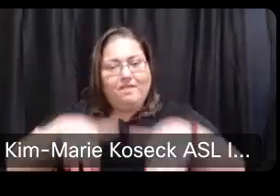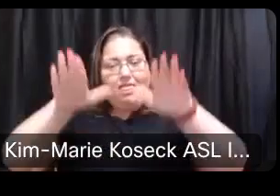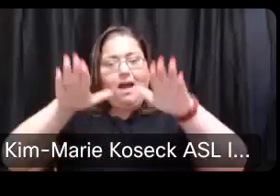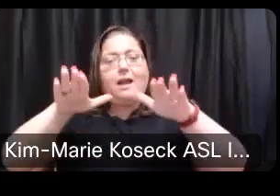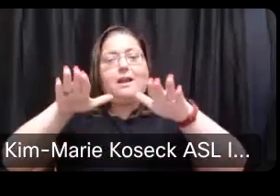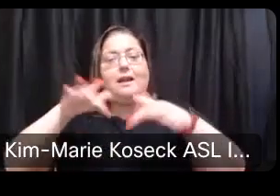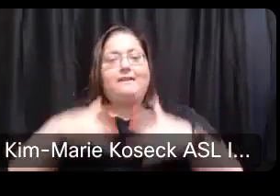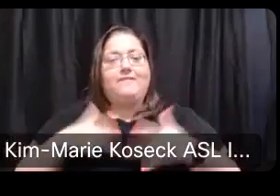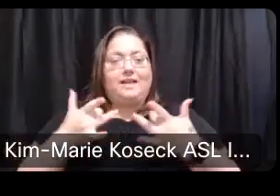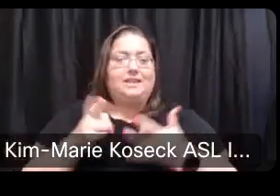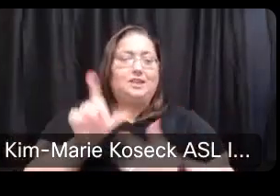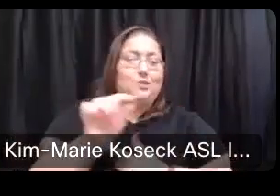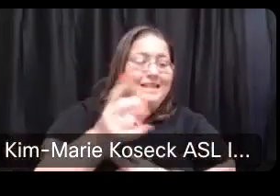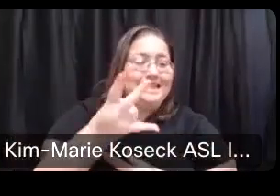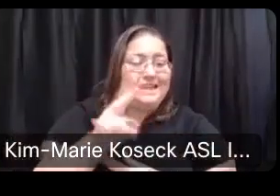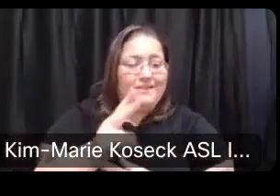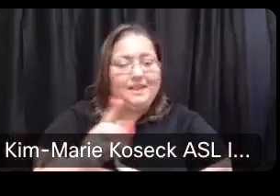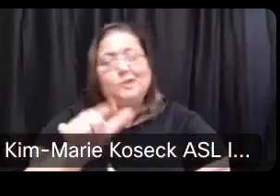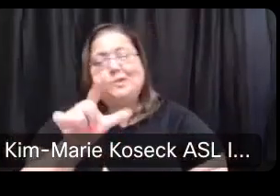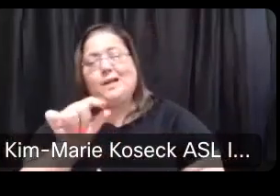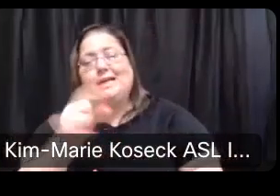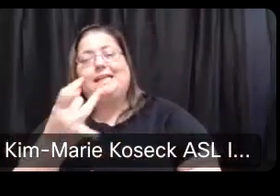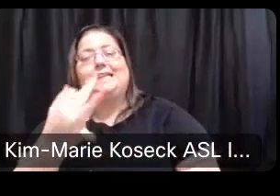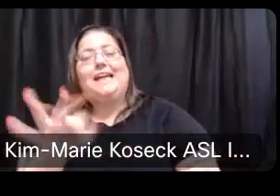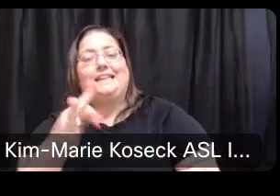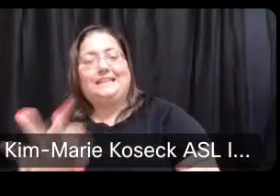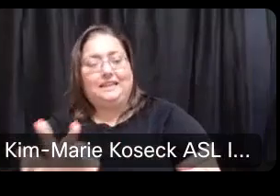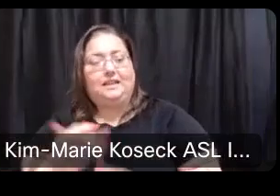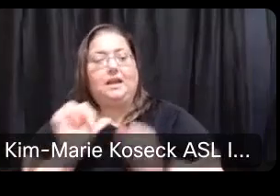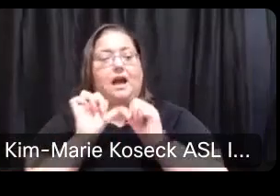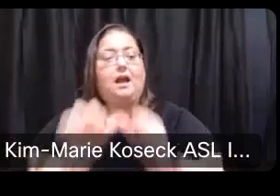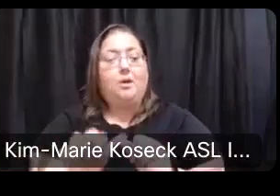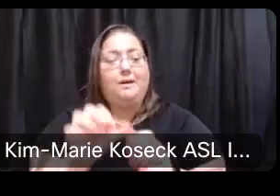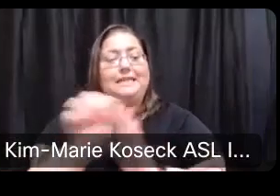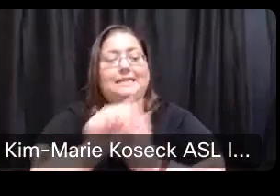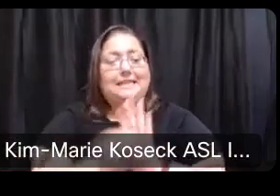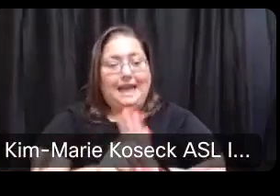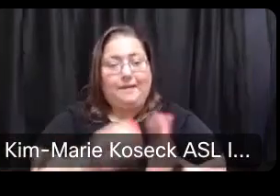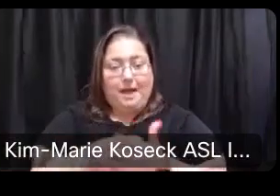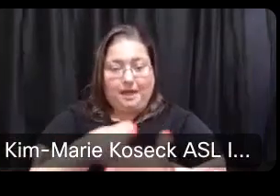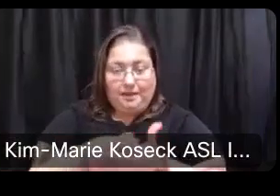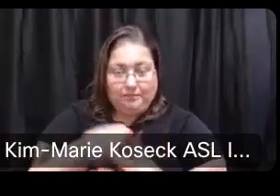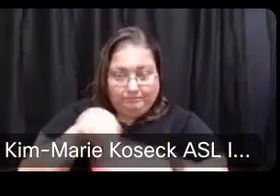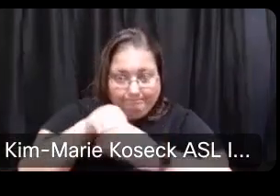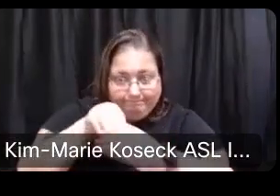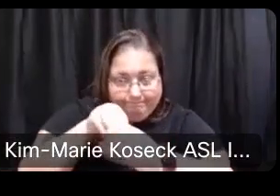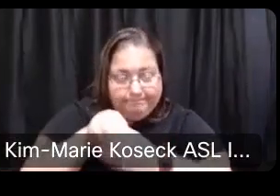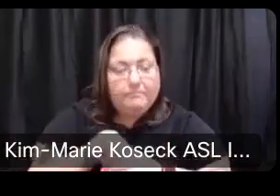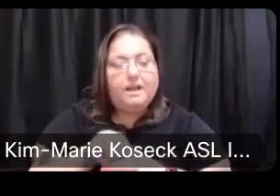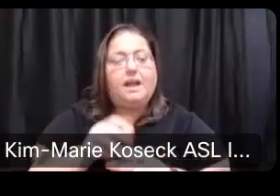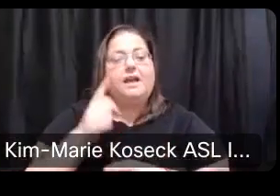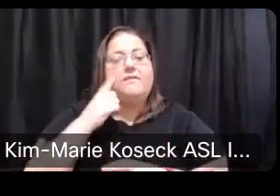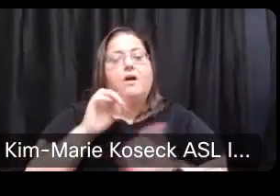in 2017 and 2019, as well as ongoing state investments in coastal infrastructure like